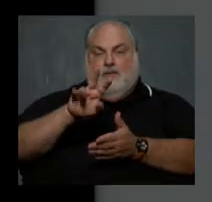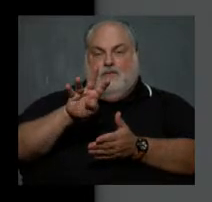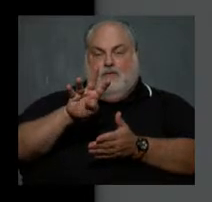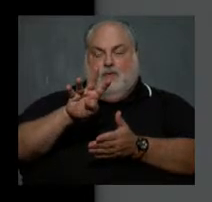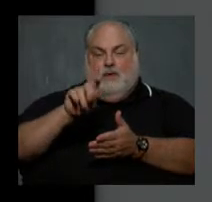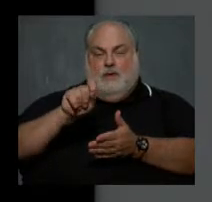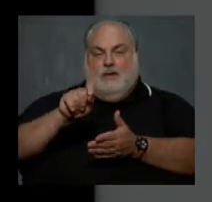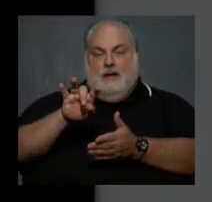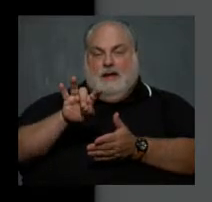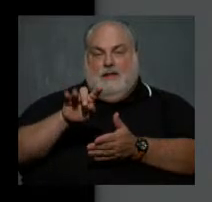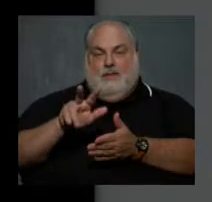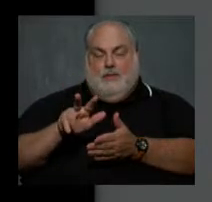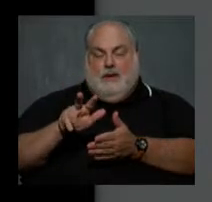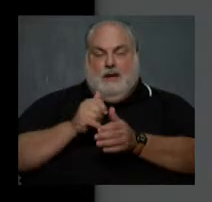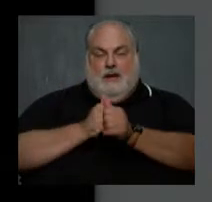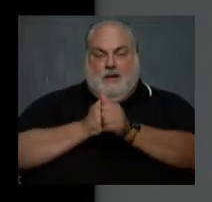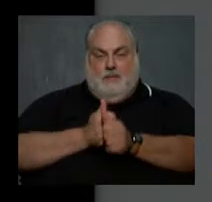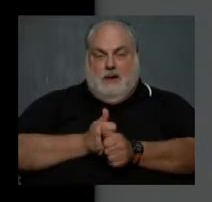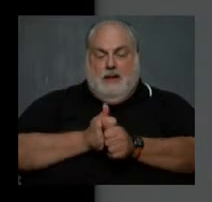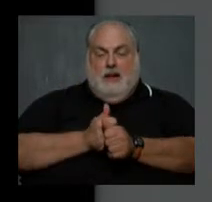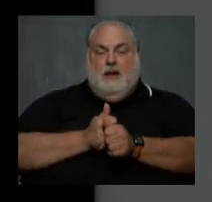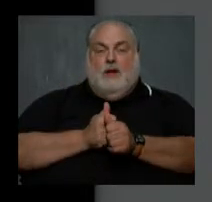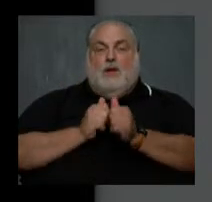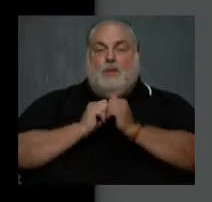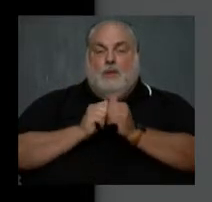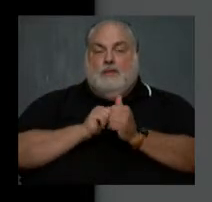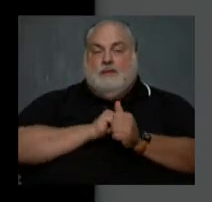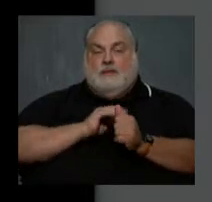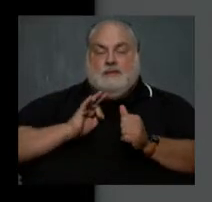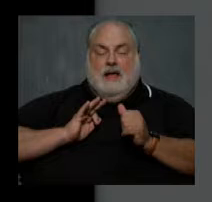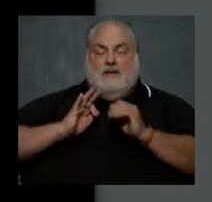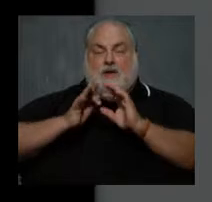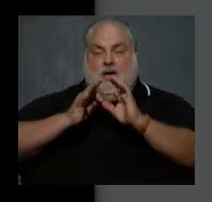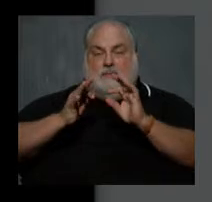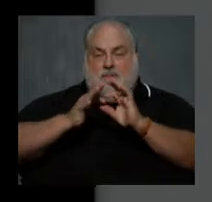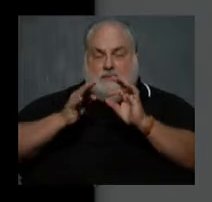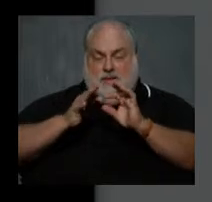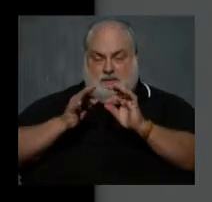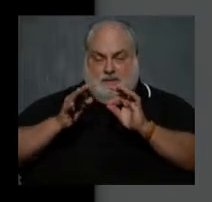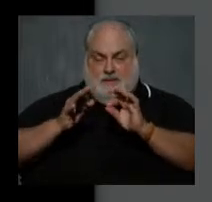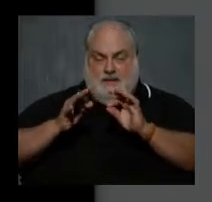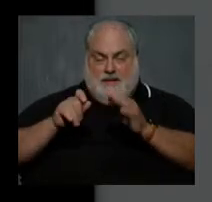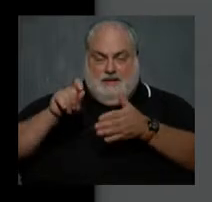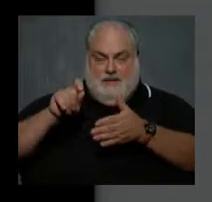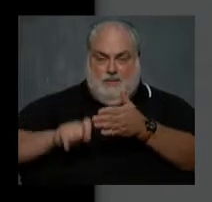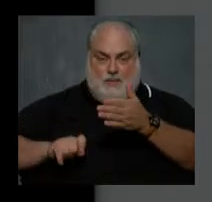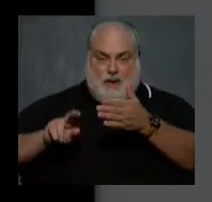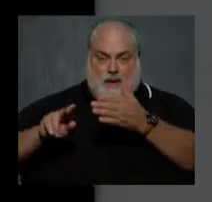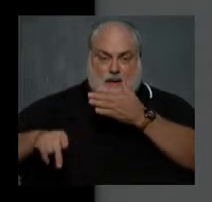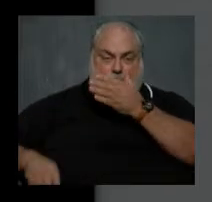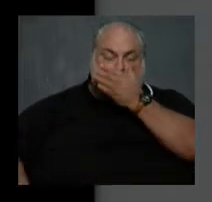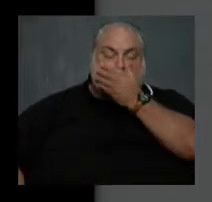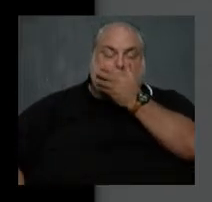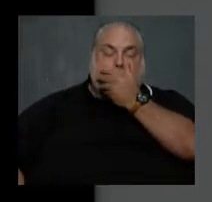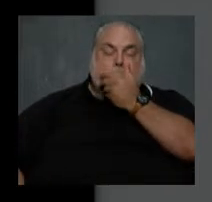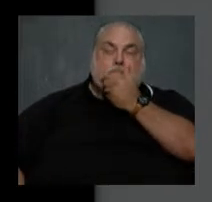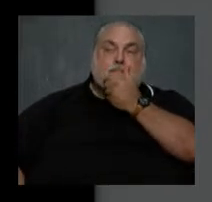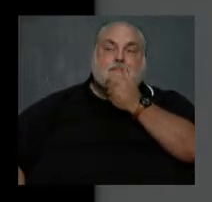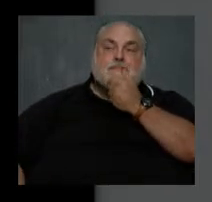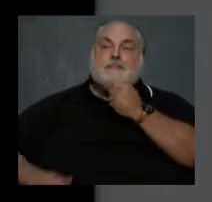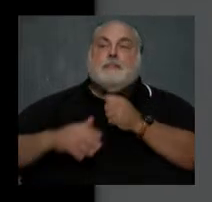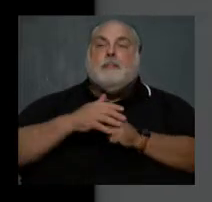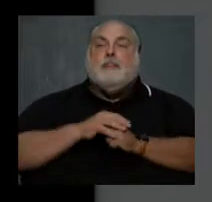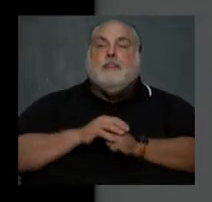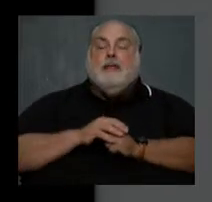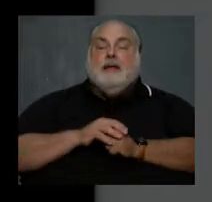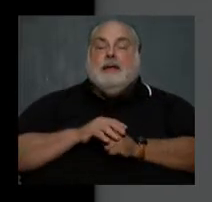$63,334.86, subject to compliance with the comments. Our staff recommends approval subject to compliance with the comments and conditions as outlined in paragraphs D, E,